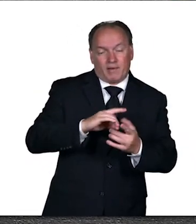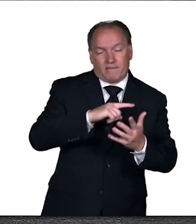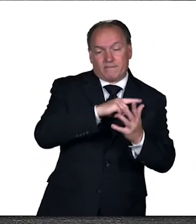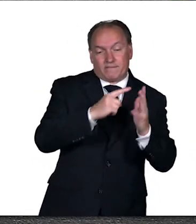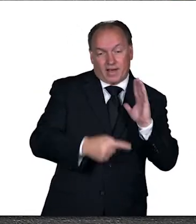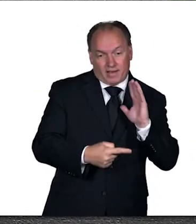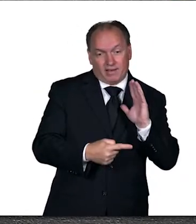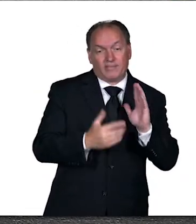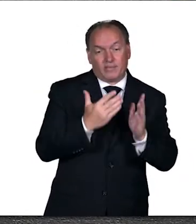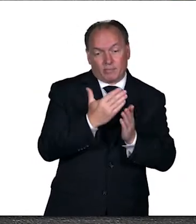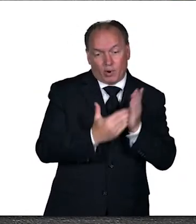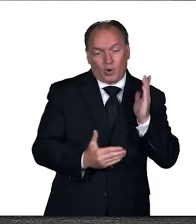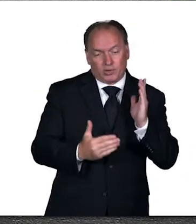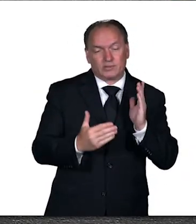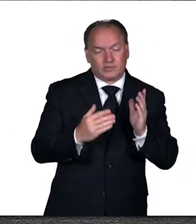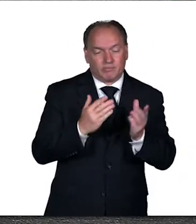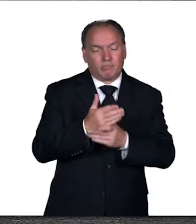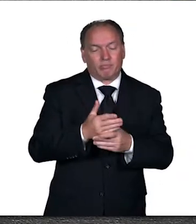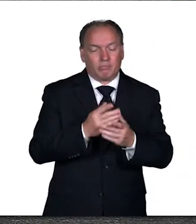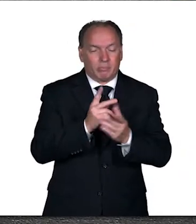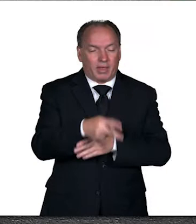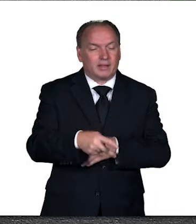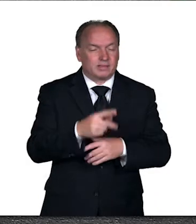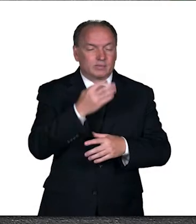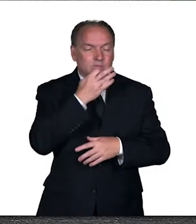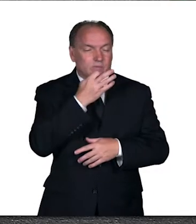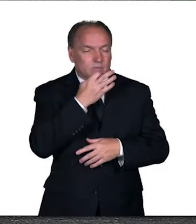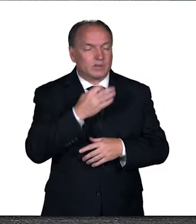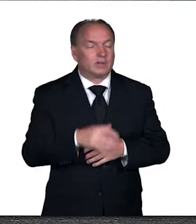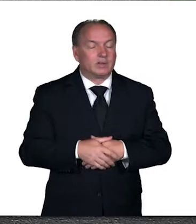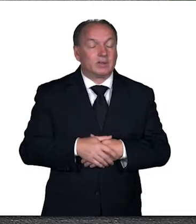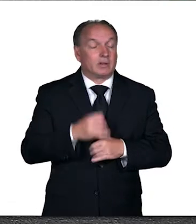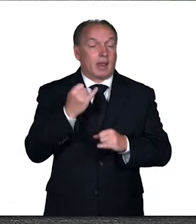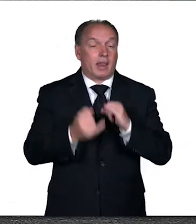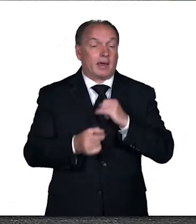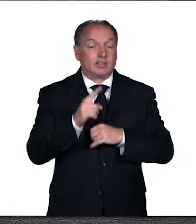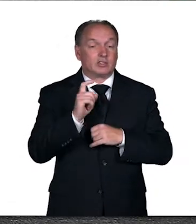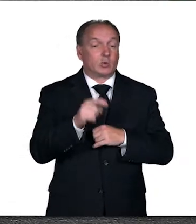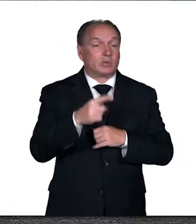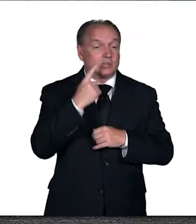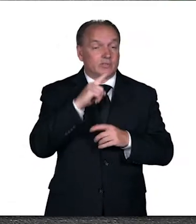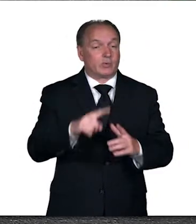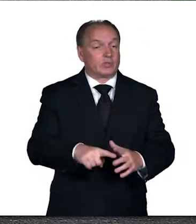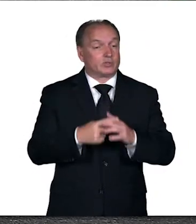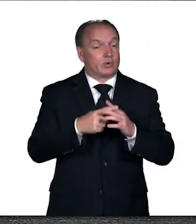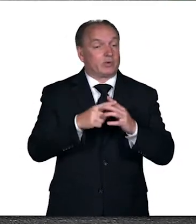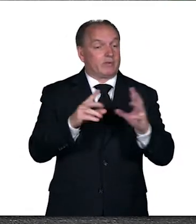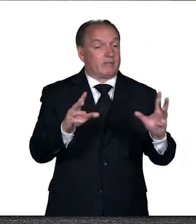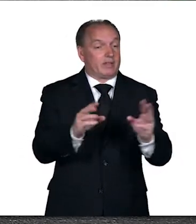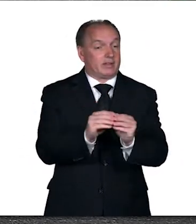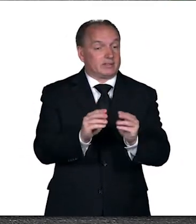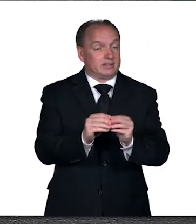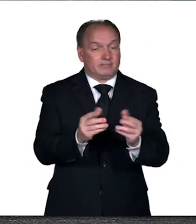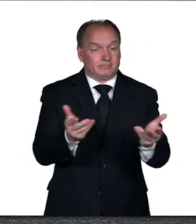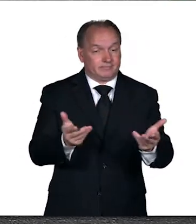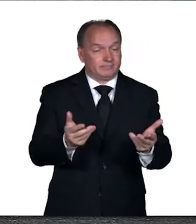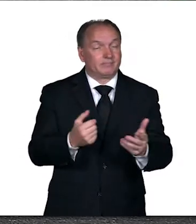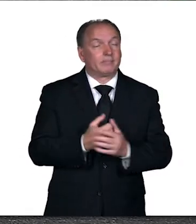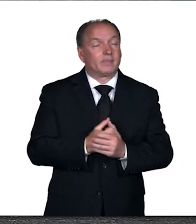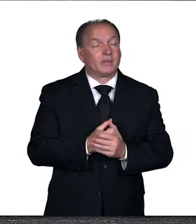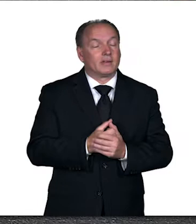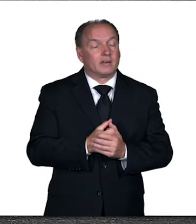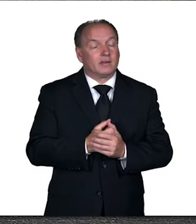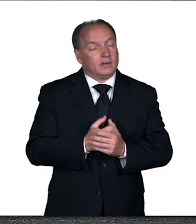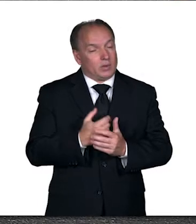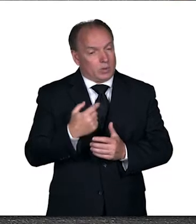of plants in just a little bit. All right, and my last question for our beginning of our lesson is,